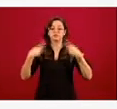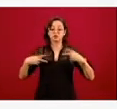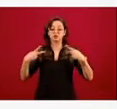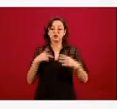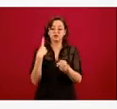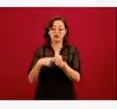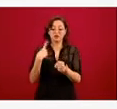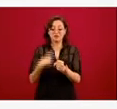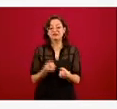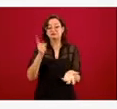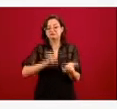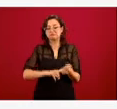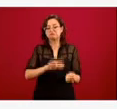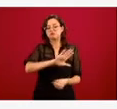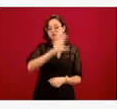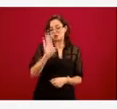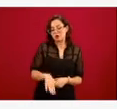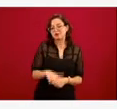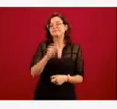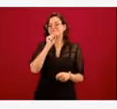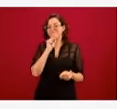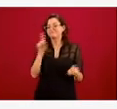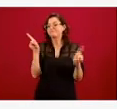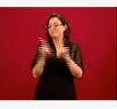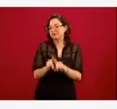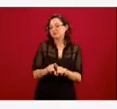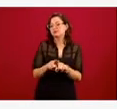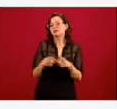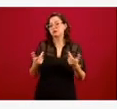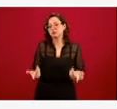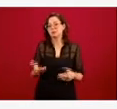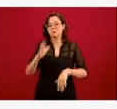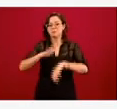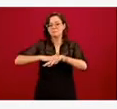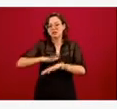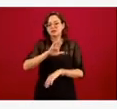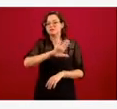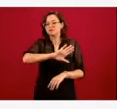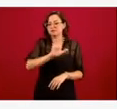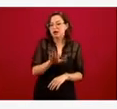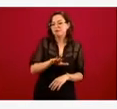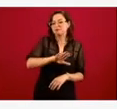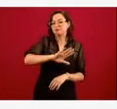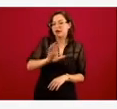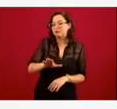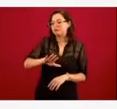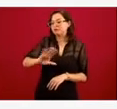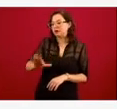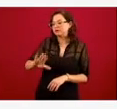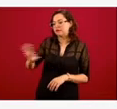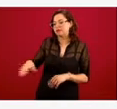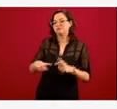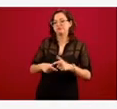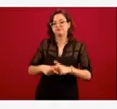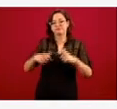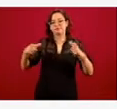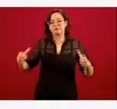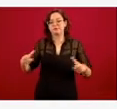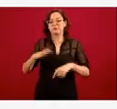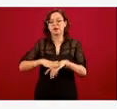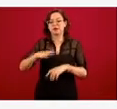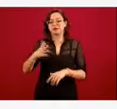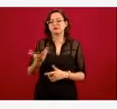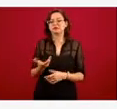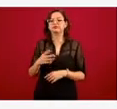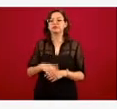And here we have two kinds of data that we can compare. One of them is the fatality rate per age group, and the other one